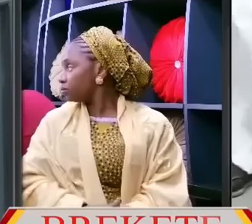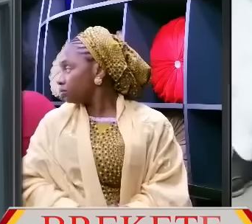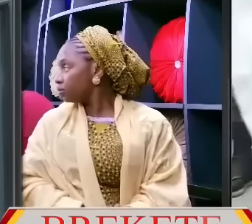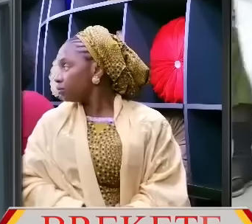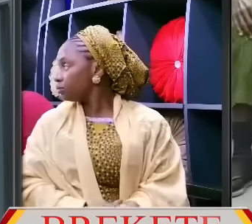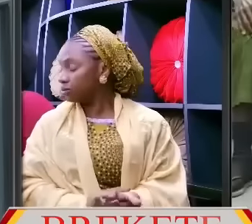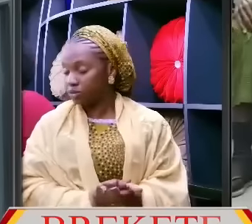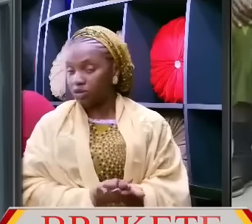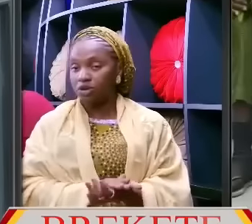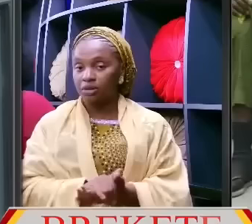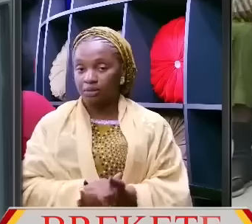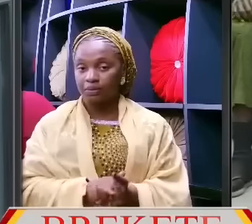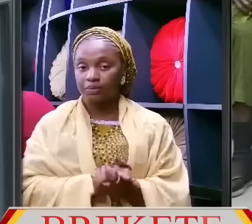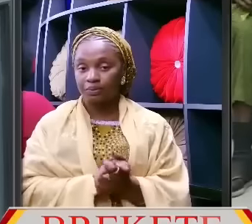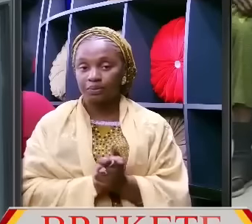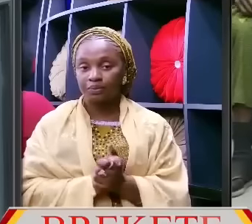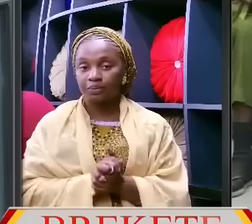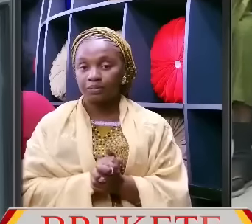Are we making progress? Yes,